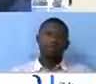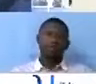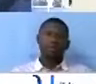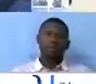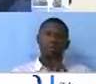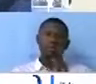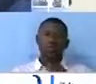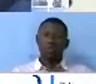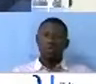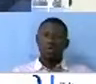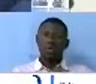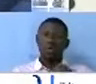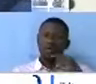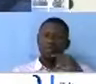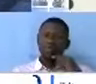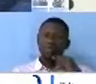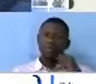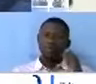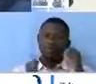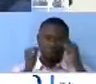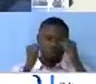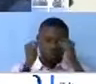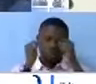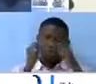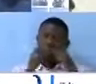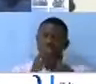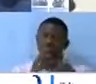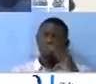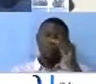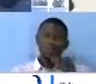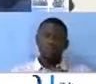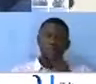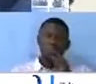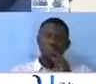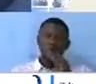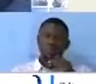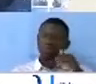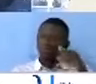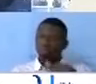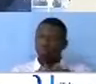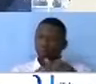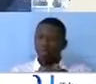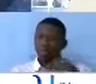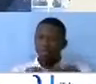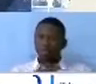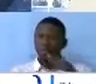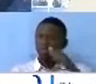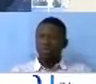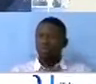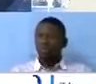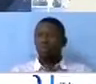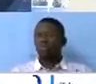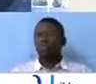But you have protested to somebody who is complicit in these tortures. Why you don't